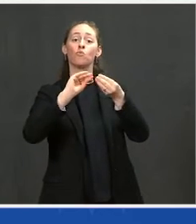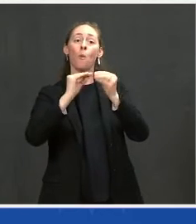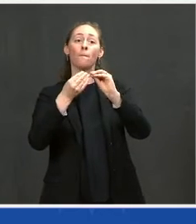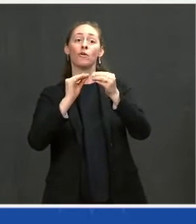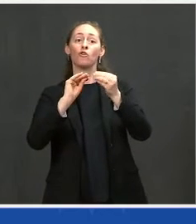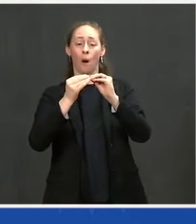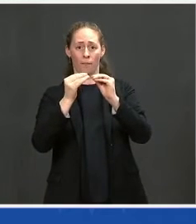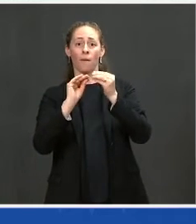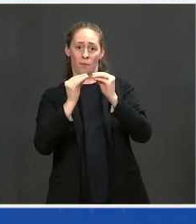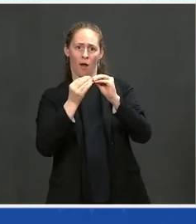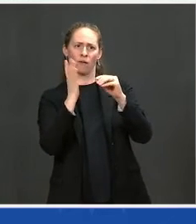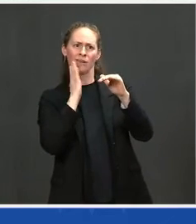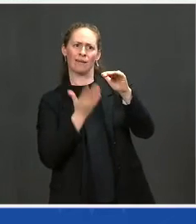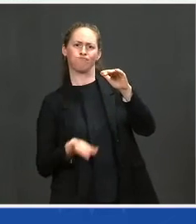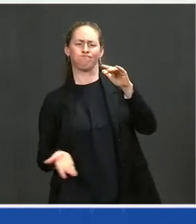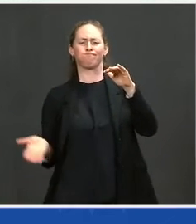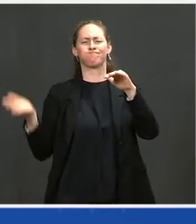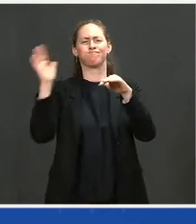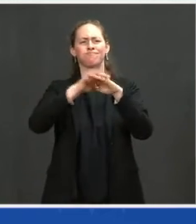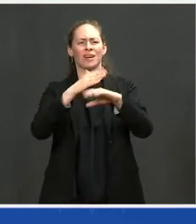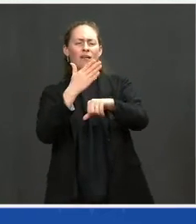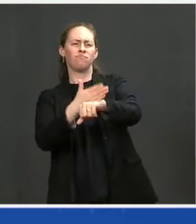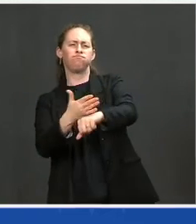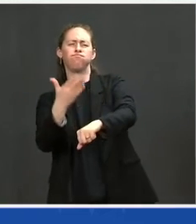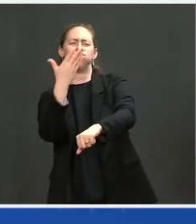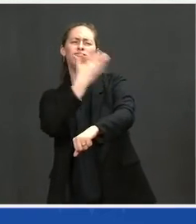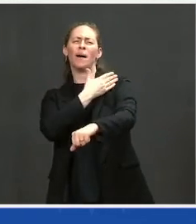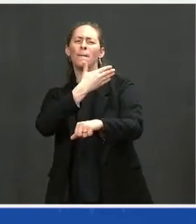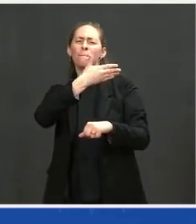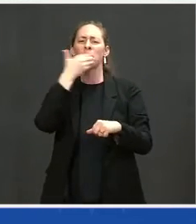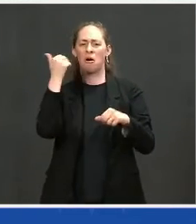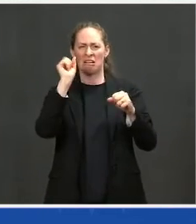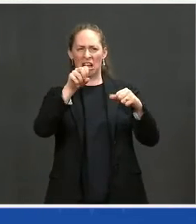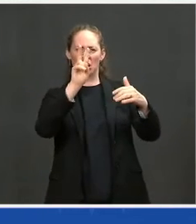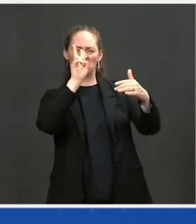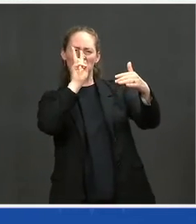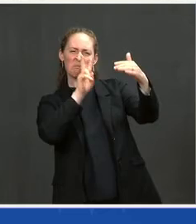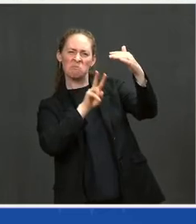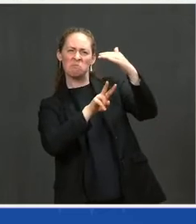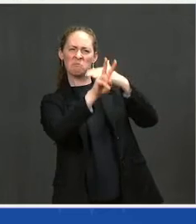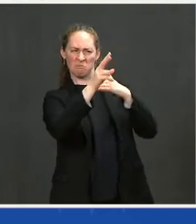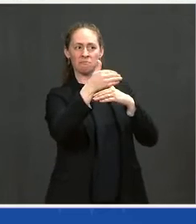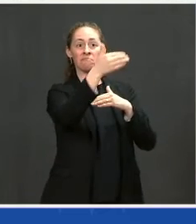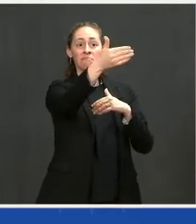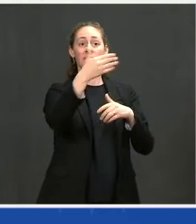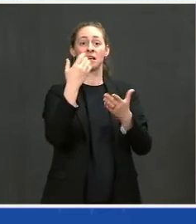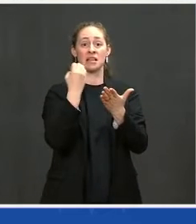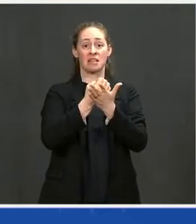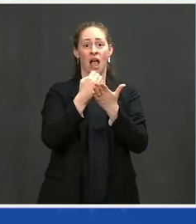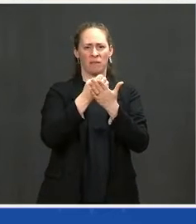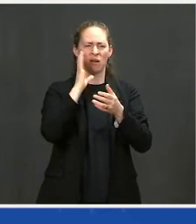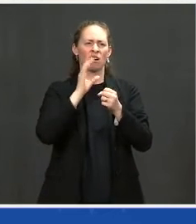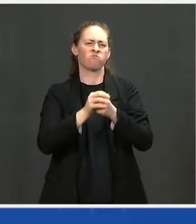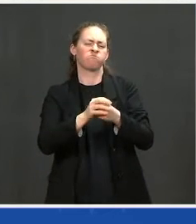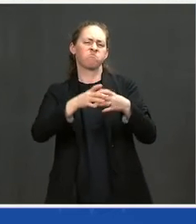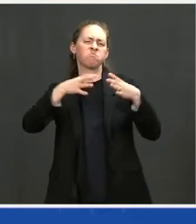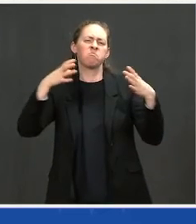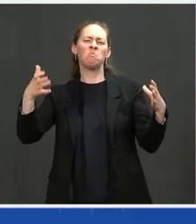their projections on the economic growth that's going to take place this year. They're now projecting it